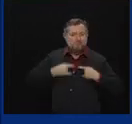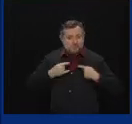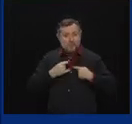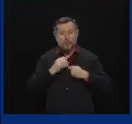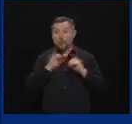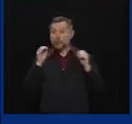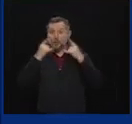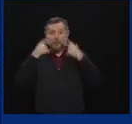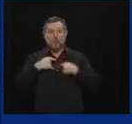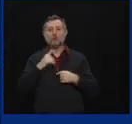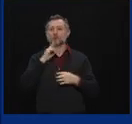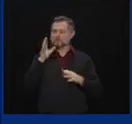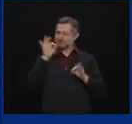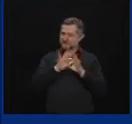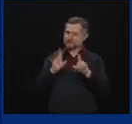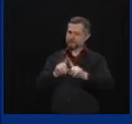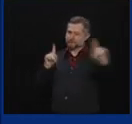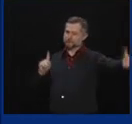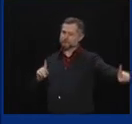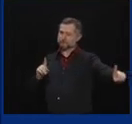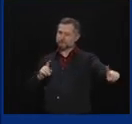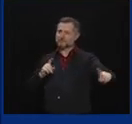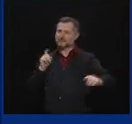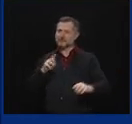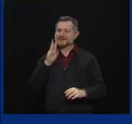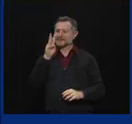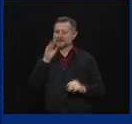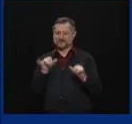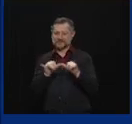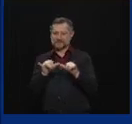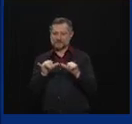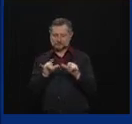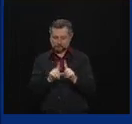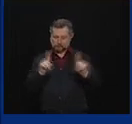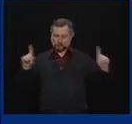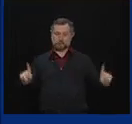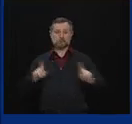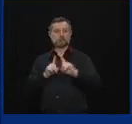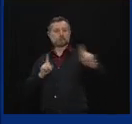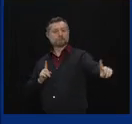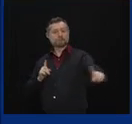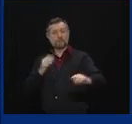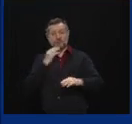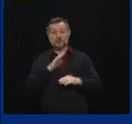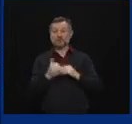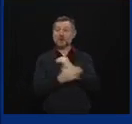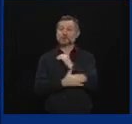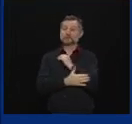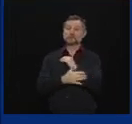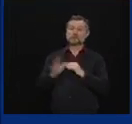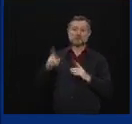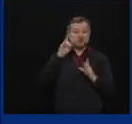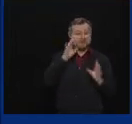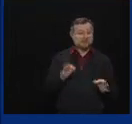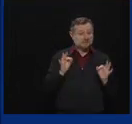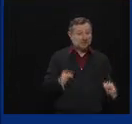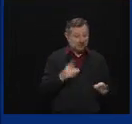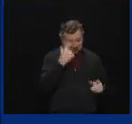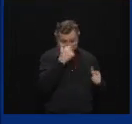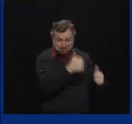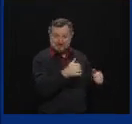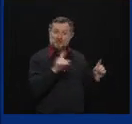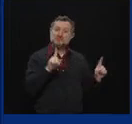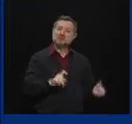feet apart as possible. We also have allowed counties to do an opt-in to test and stay program. So we all know how